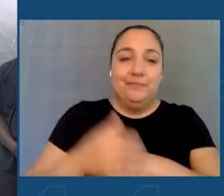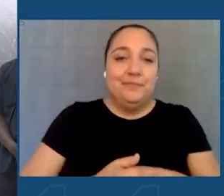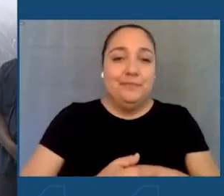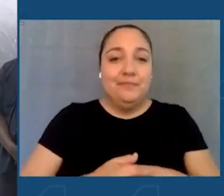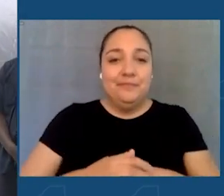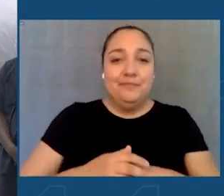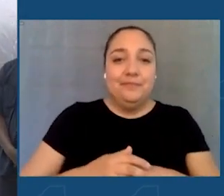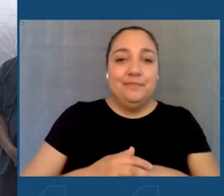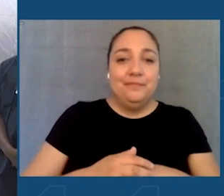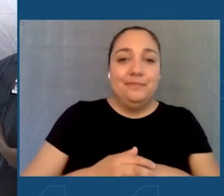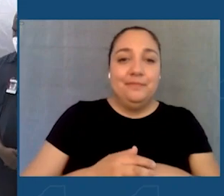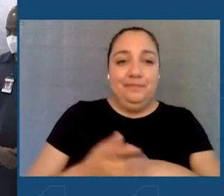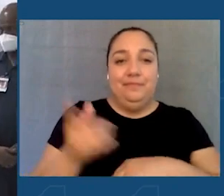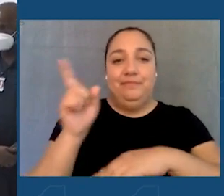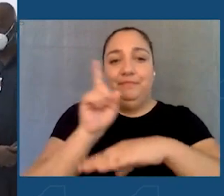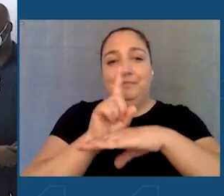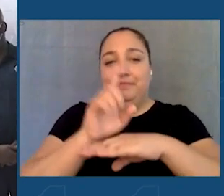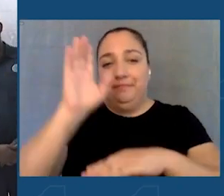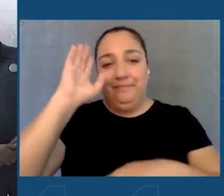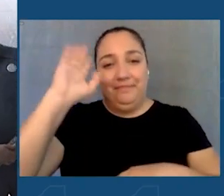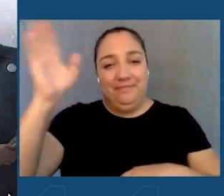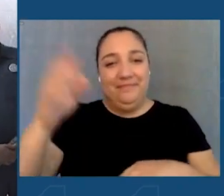Always off my mark.